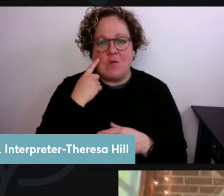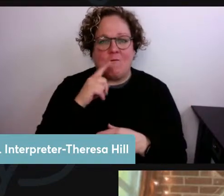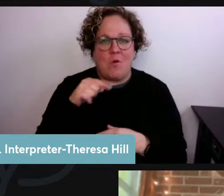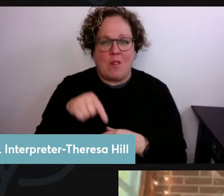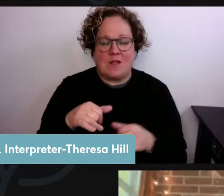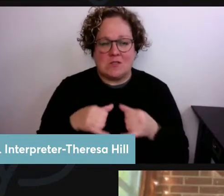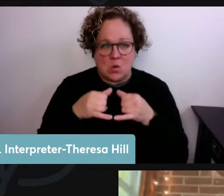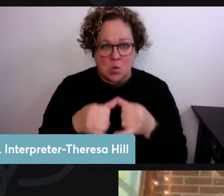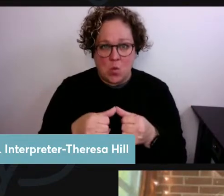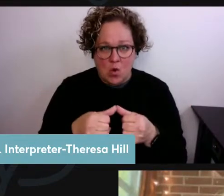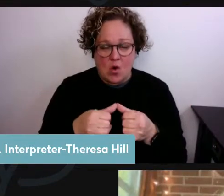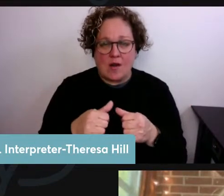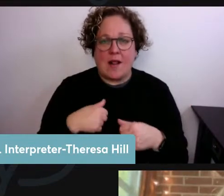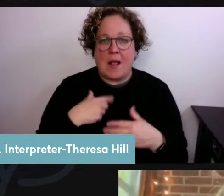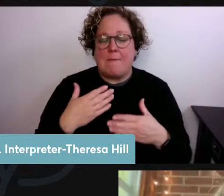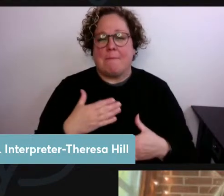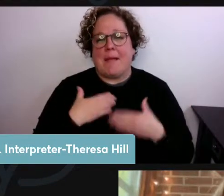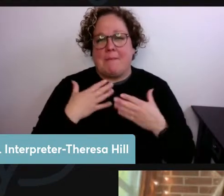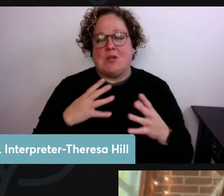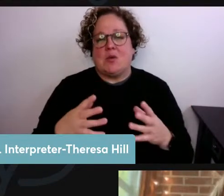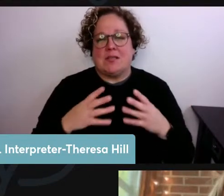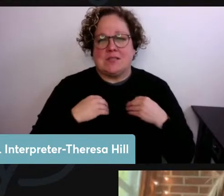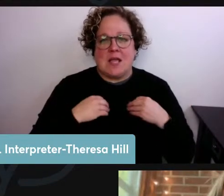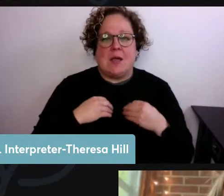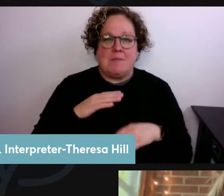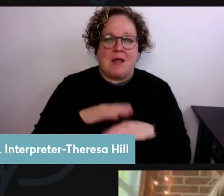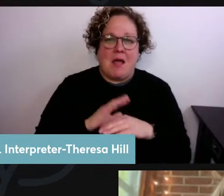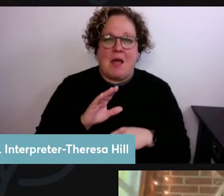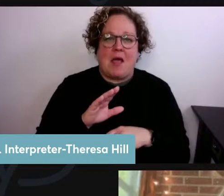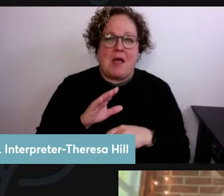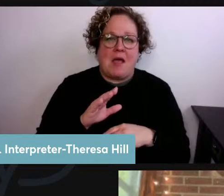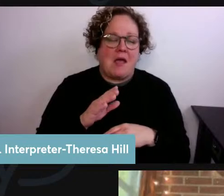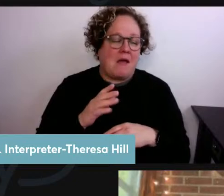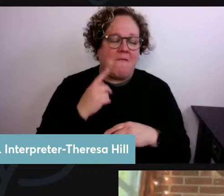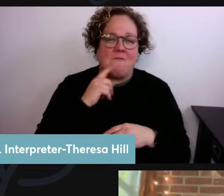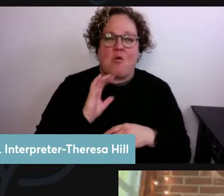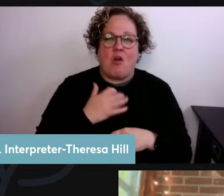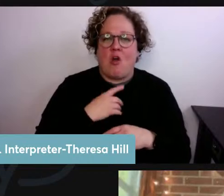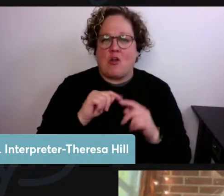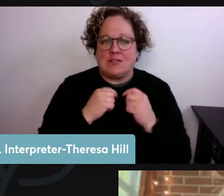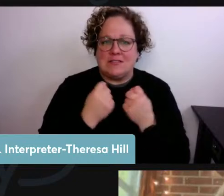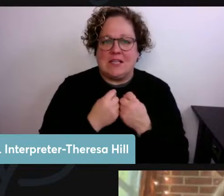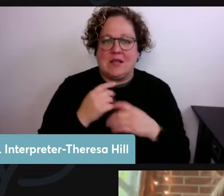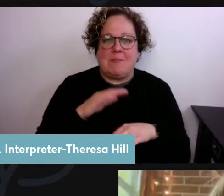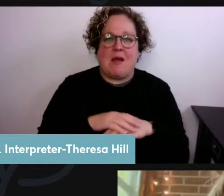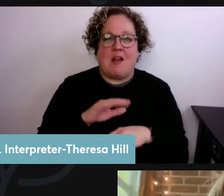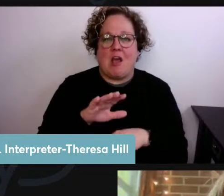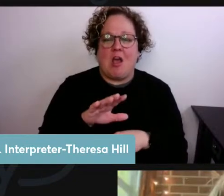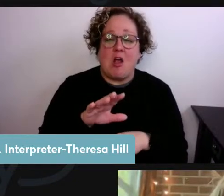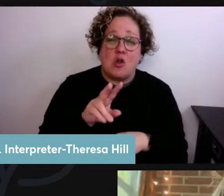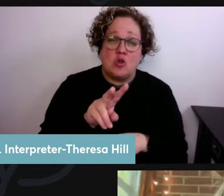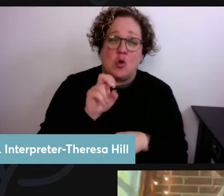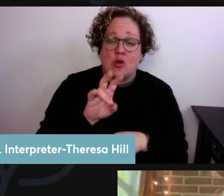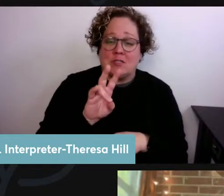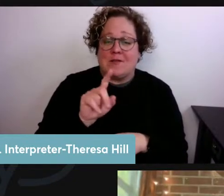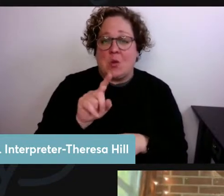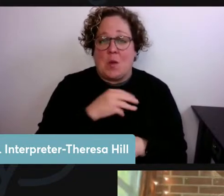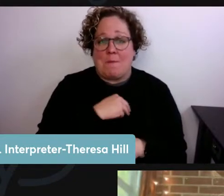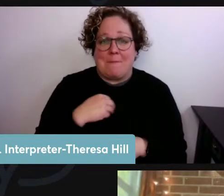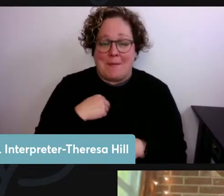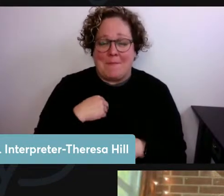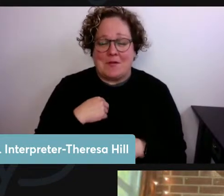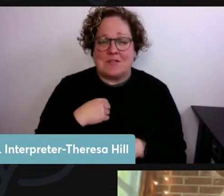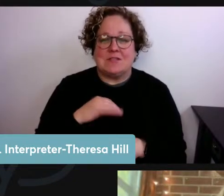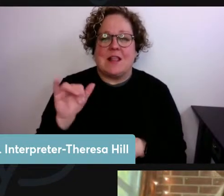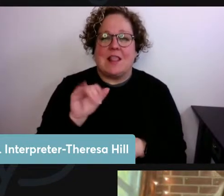which I'm happy to accept on behalf of our team and our 271 members. As Karen